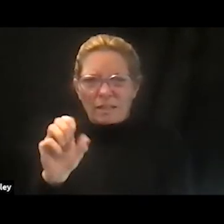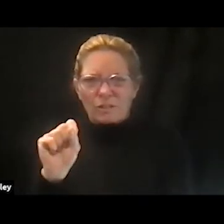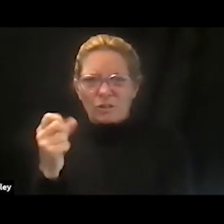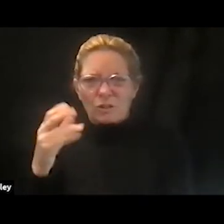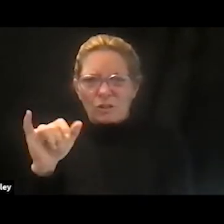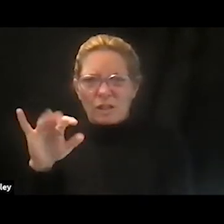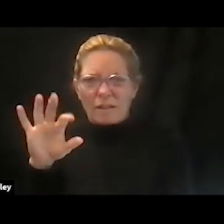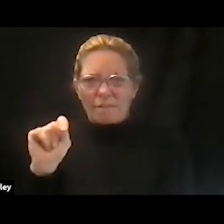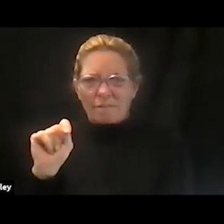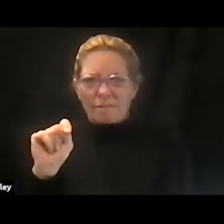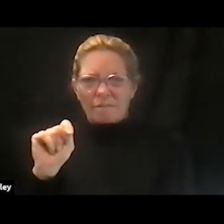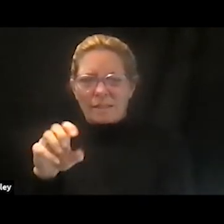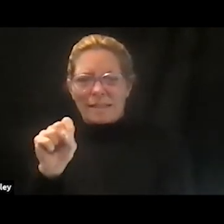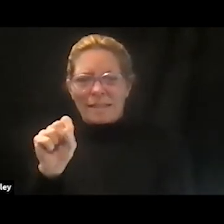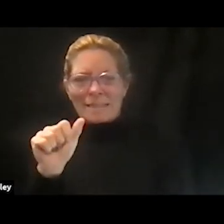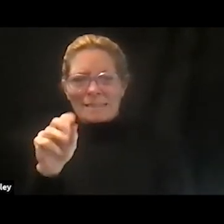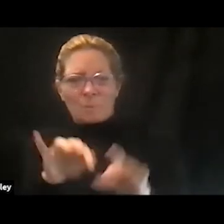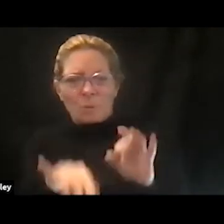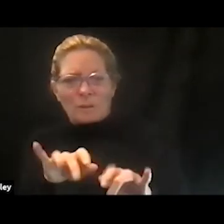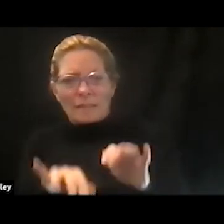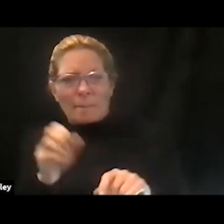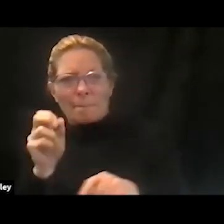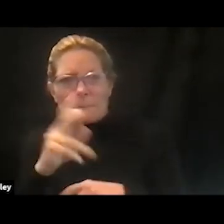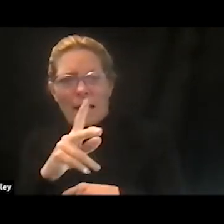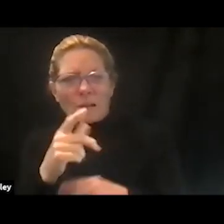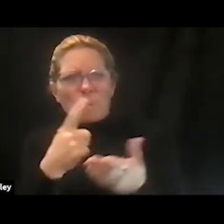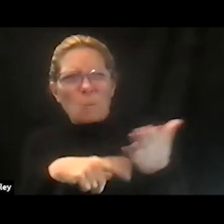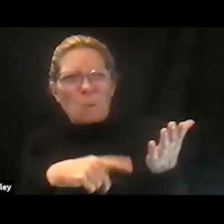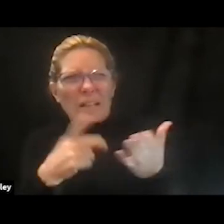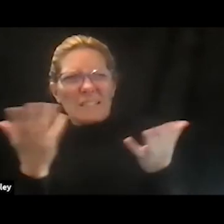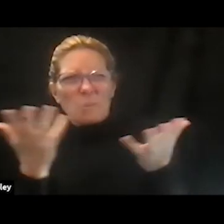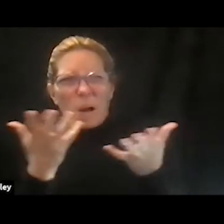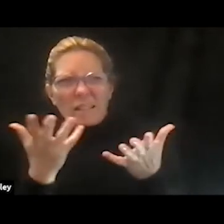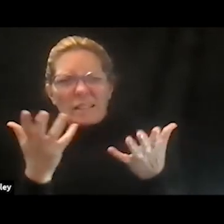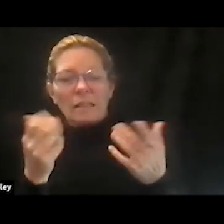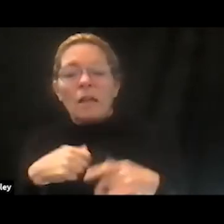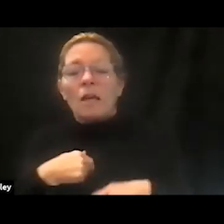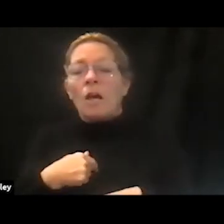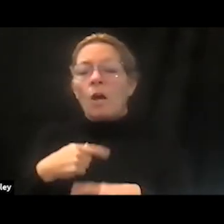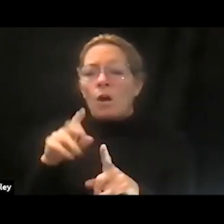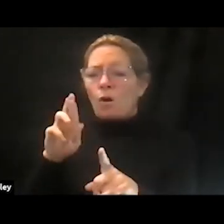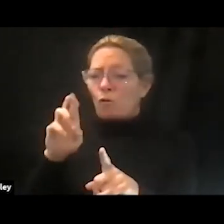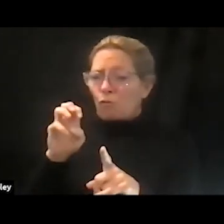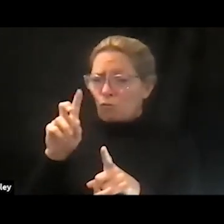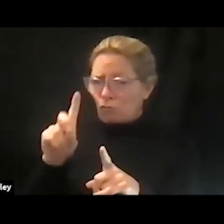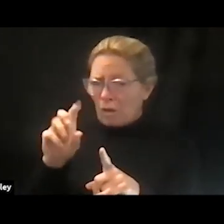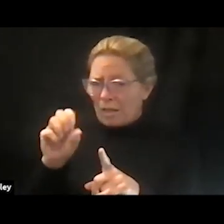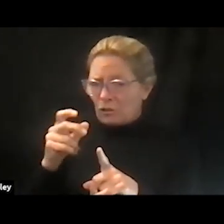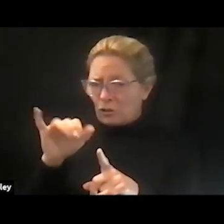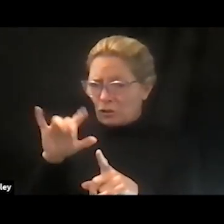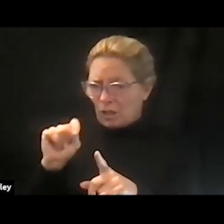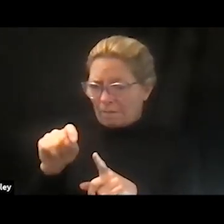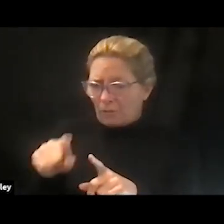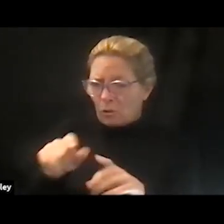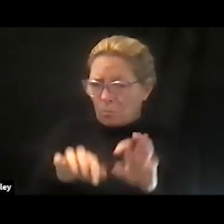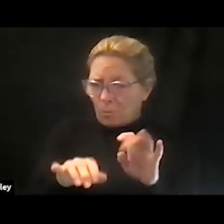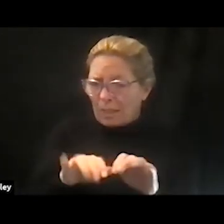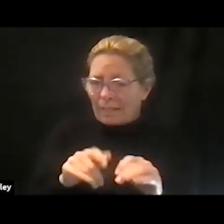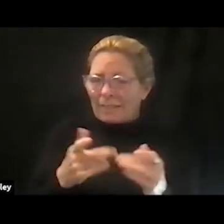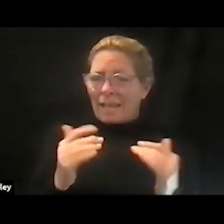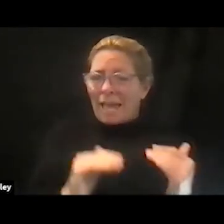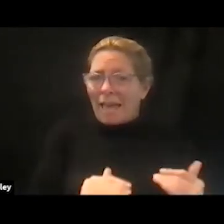What is what? Samuel Rubin, we're asking, what is Redshift? So you put in here, elevate